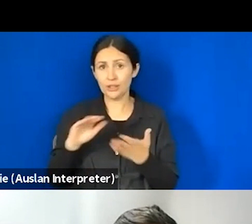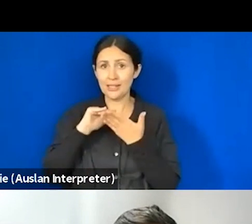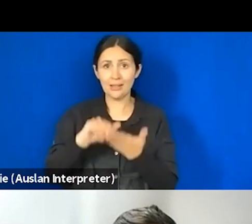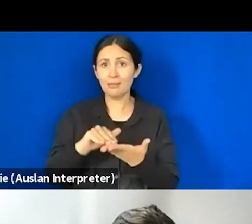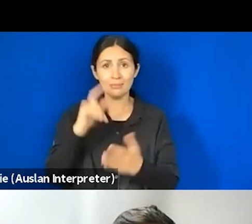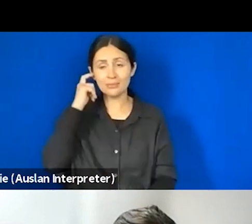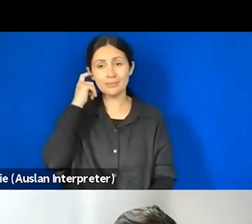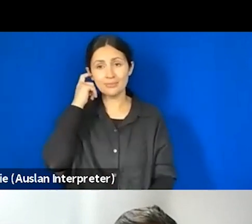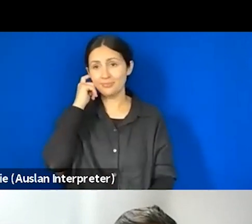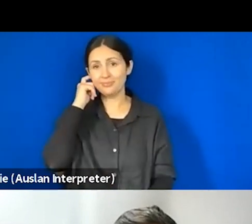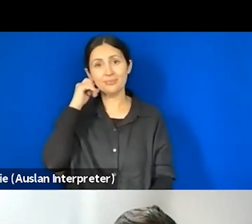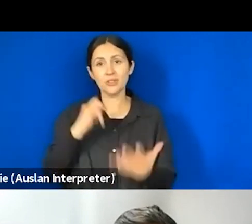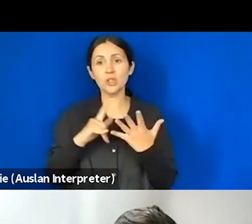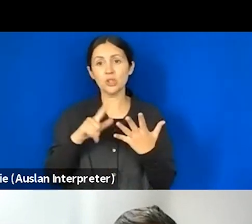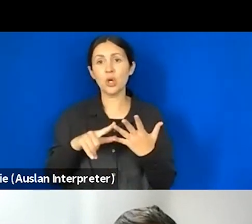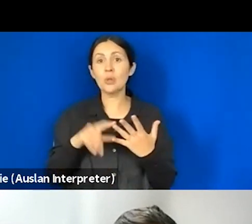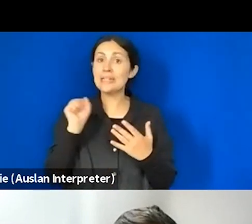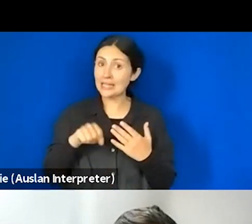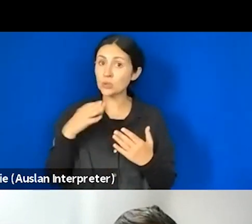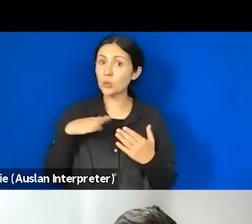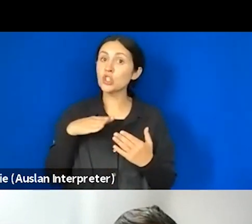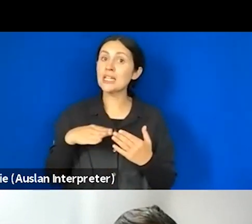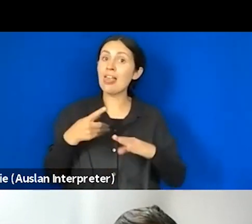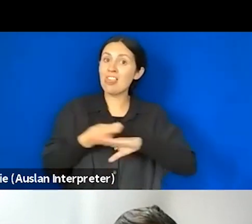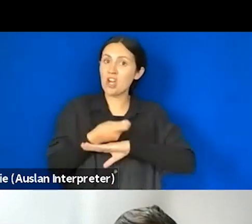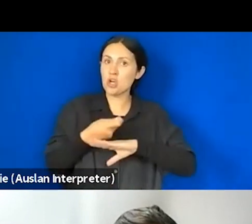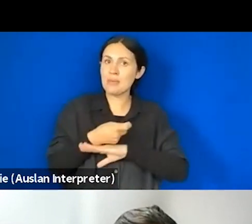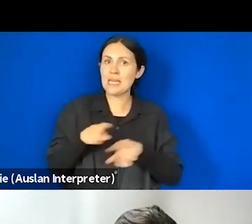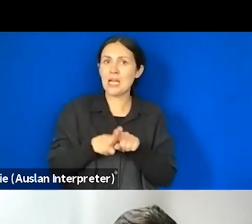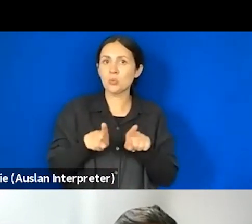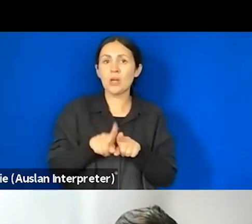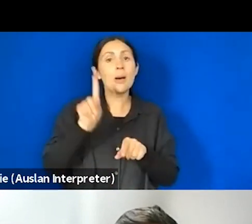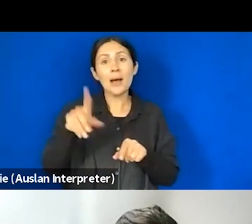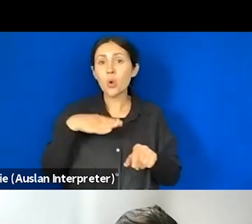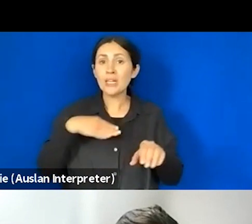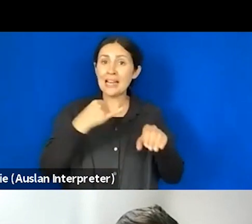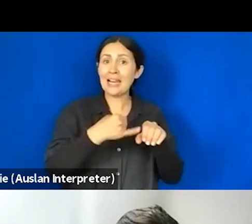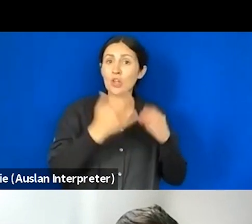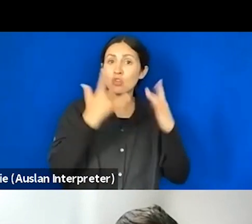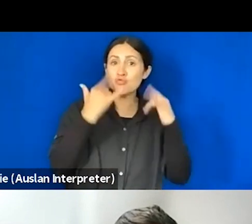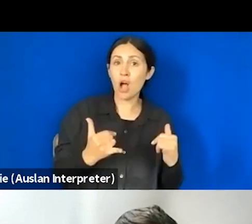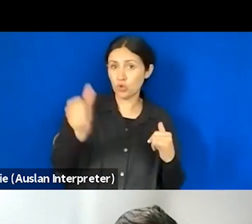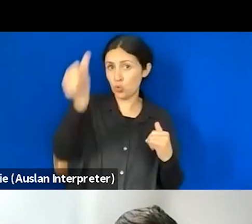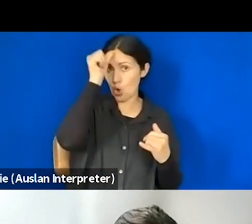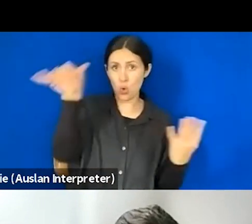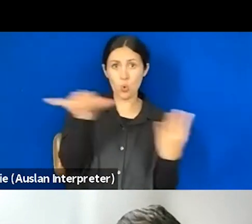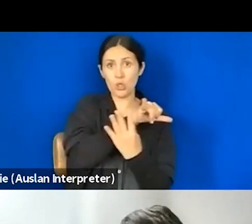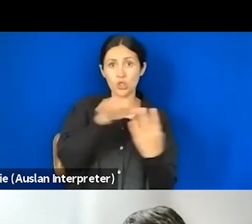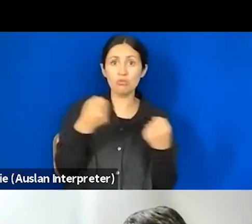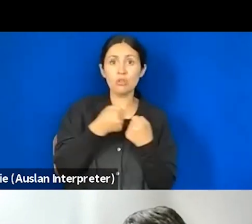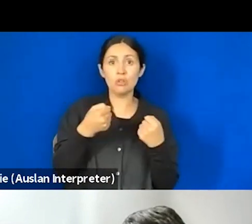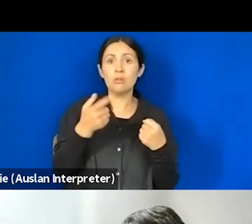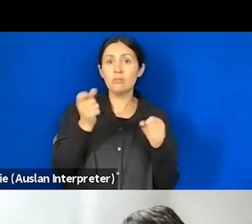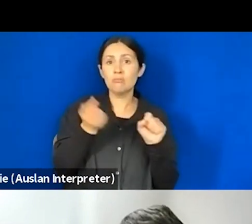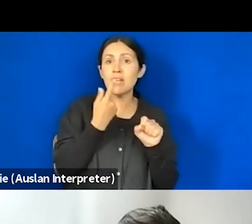diagnoses. They may well have a role, and we need the clinical trial evidence to do that. And I agree. I mean, it's hard to do clinical